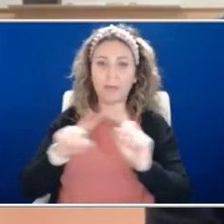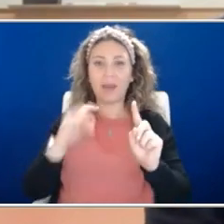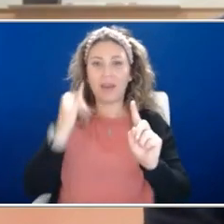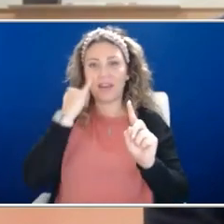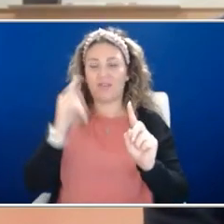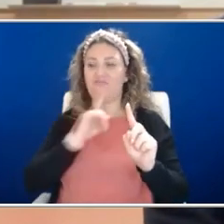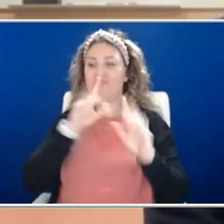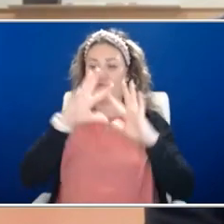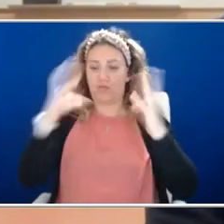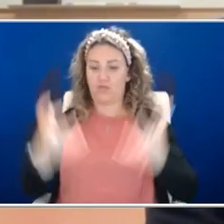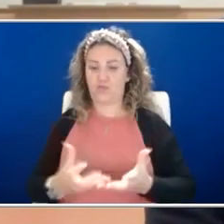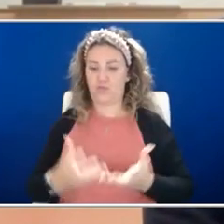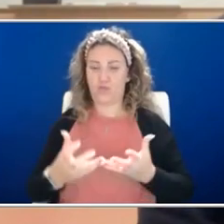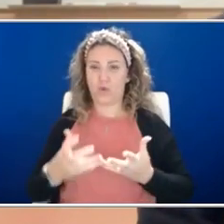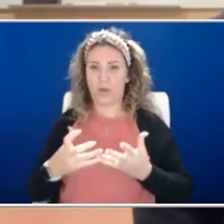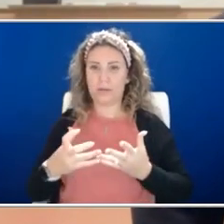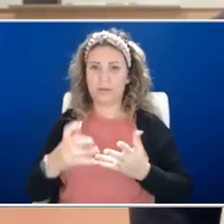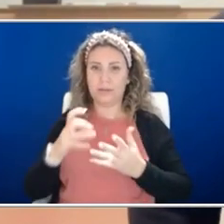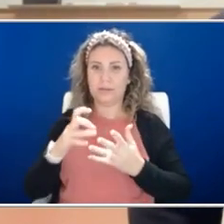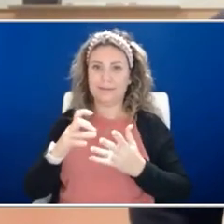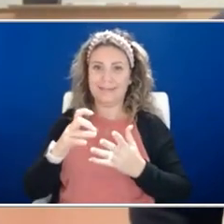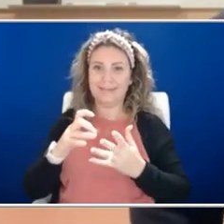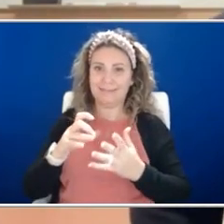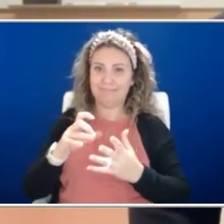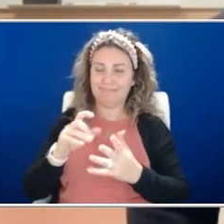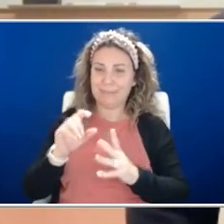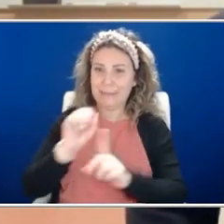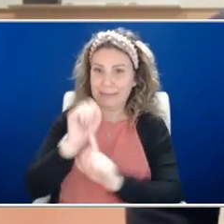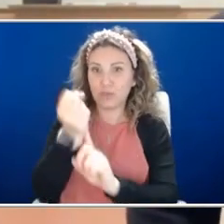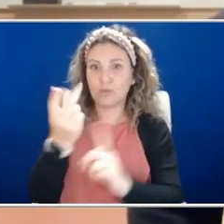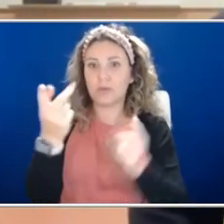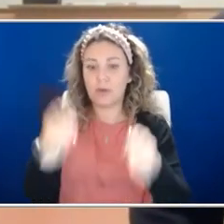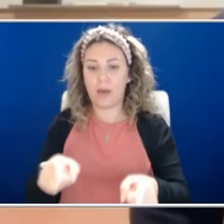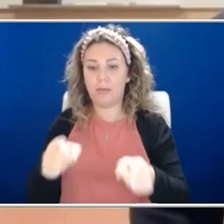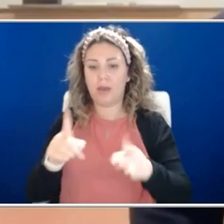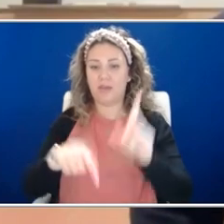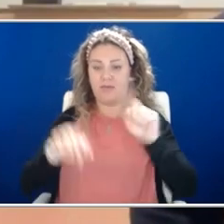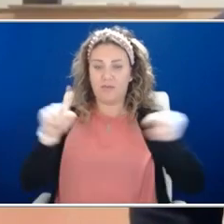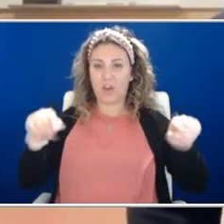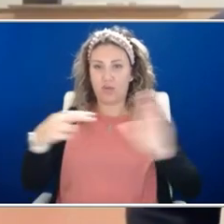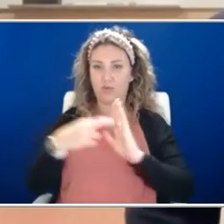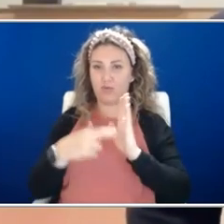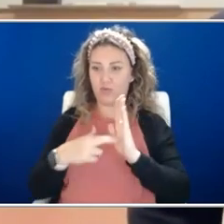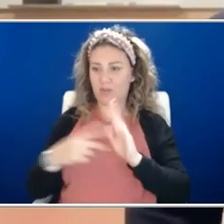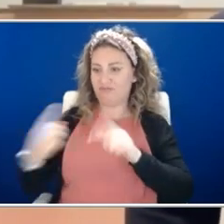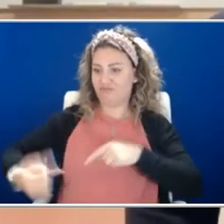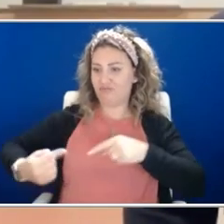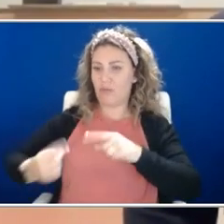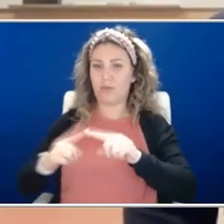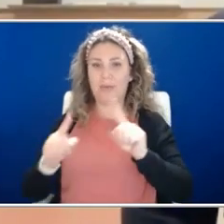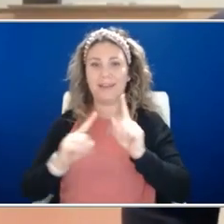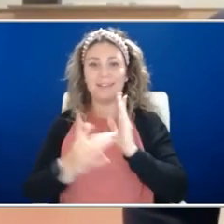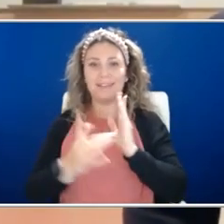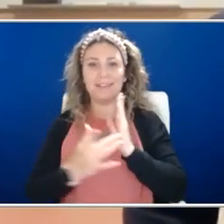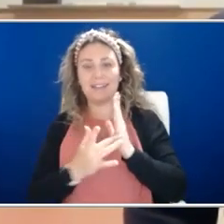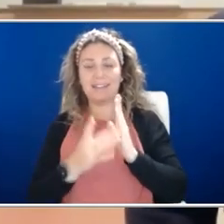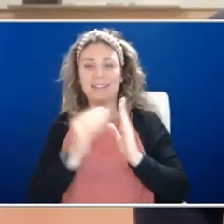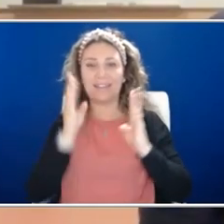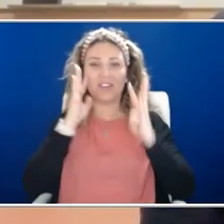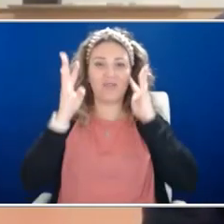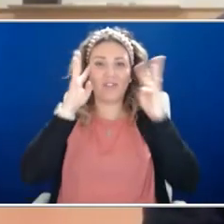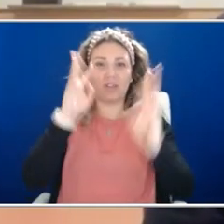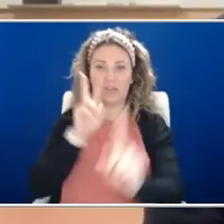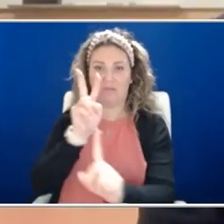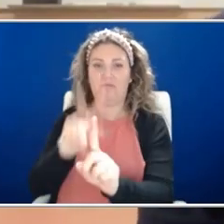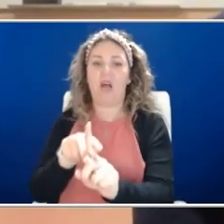world scenarios that introduces different variables of rules, then it has a hard time. But there's actually techniques and innovation now being